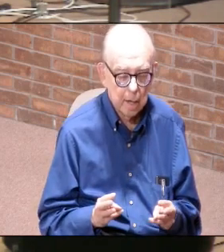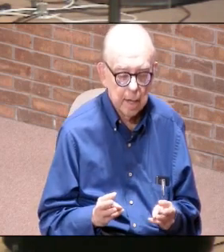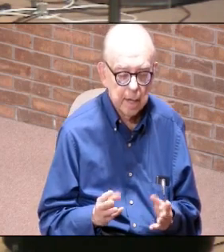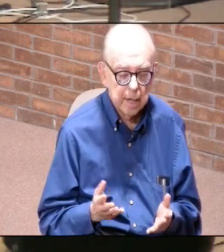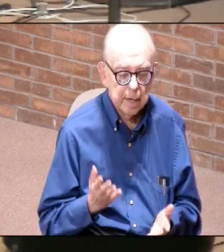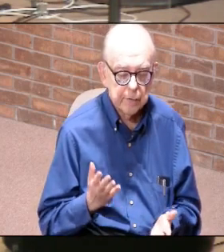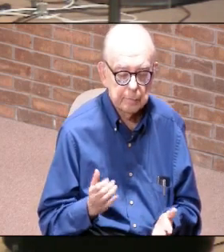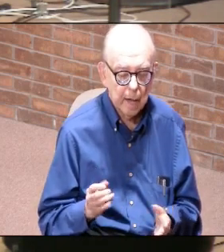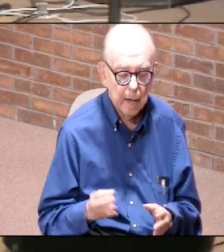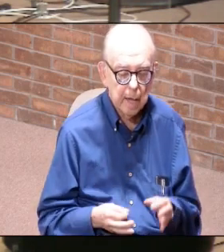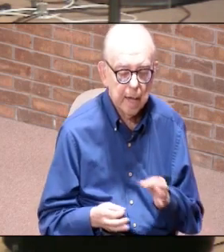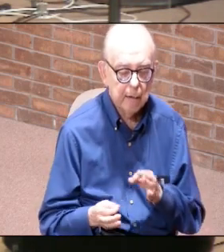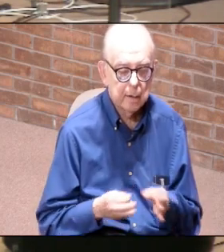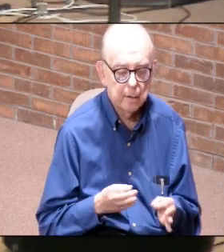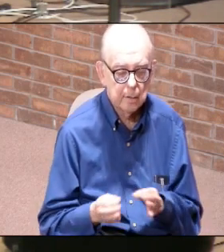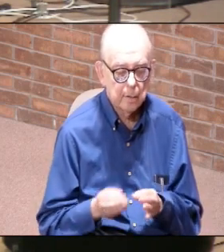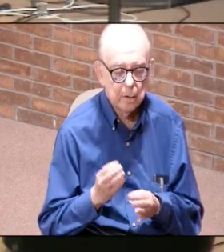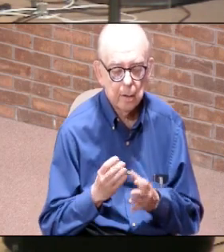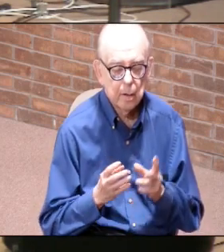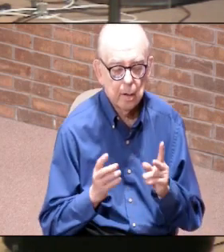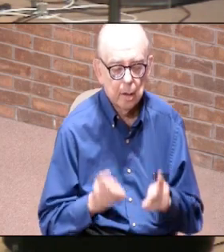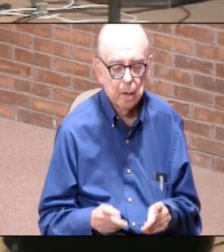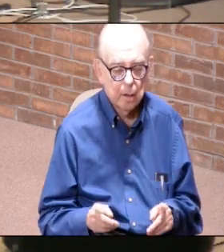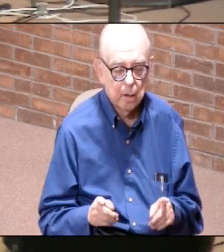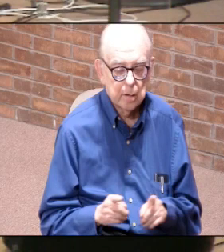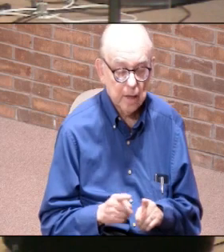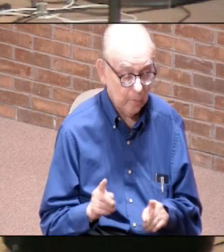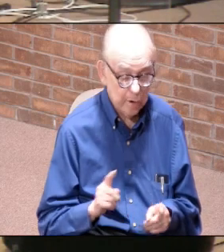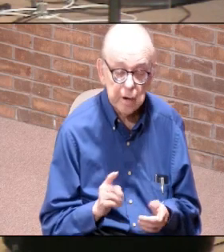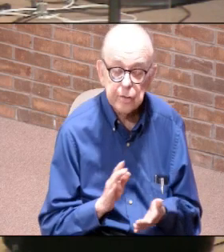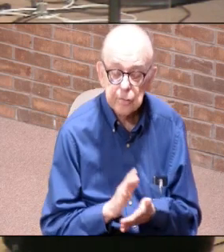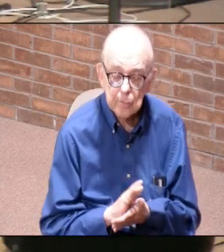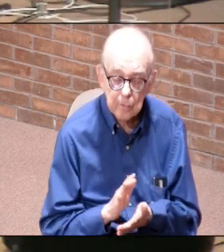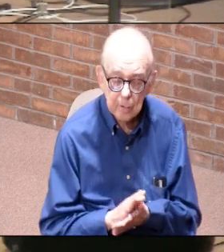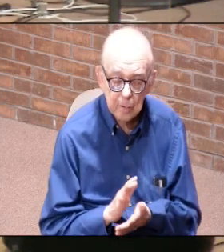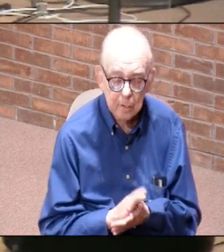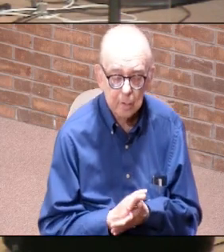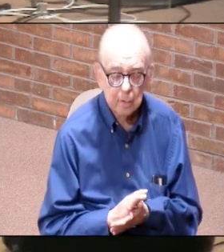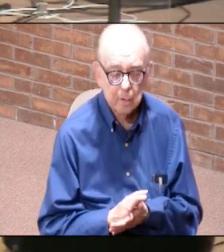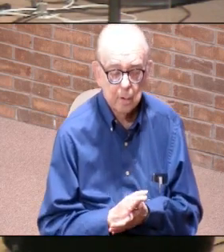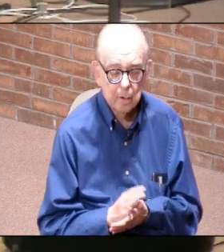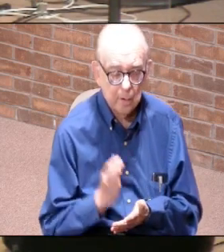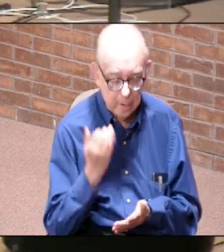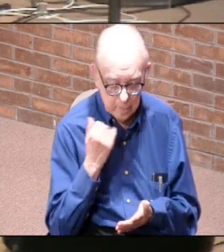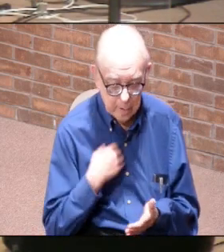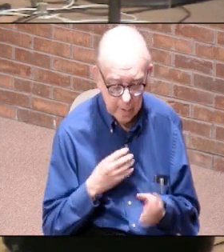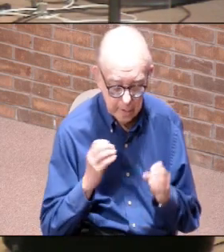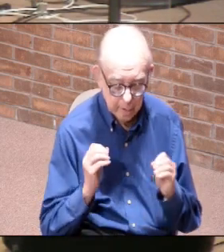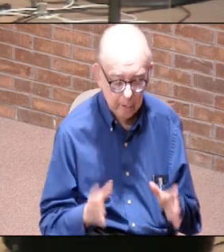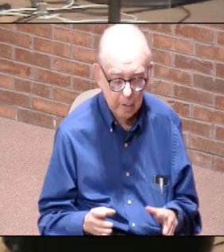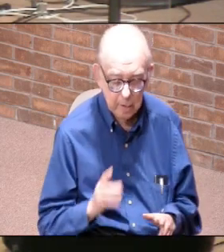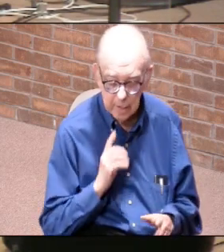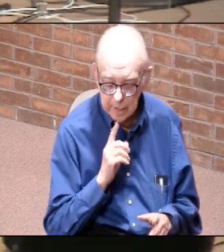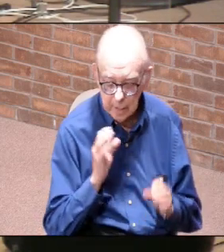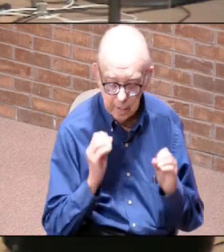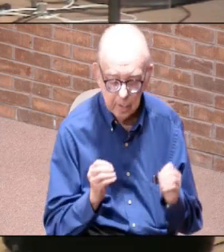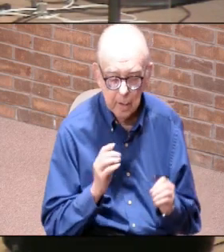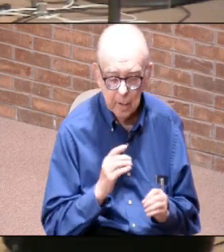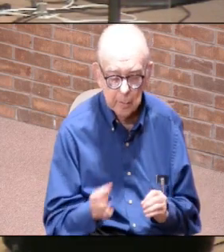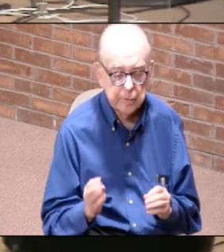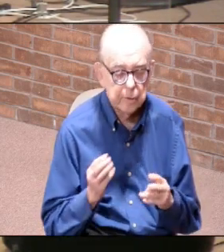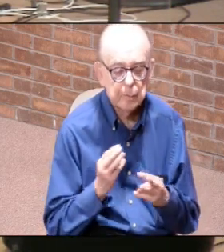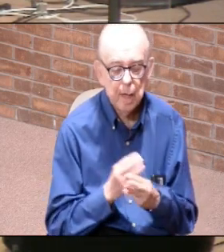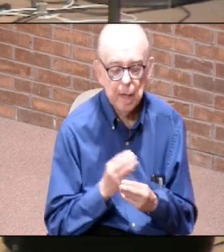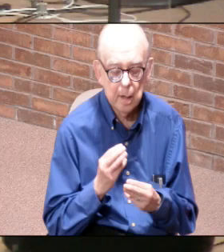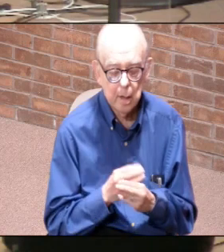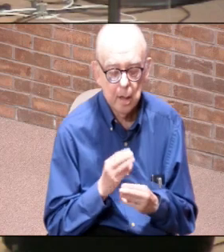explanation. Somebody, like in school, if you had a teacher that was teaching you